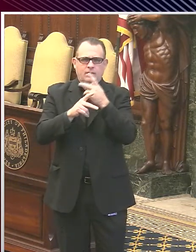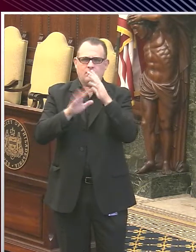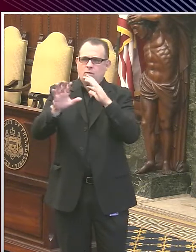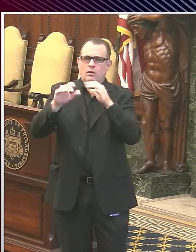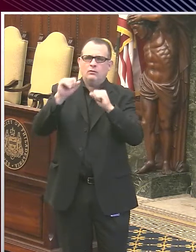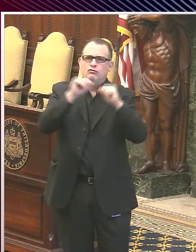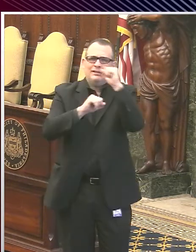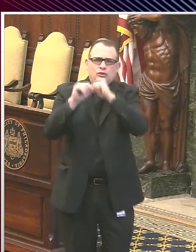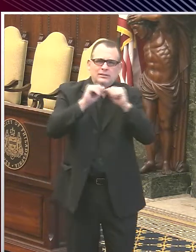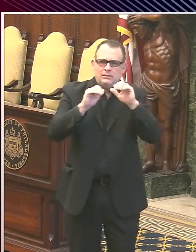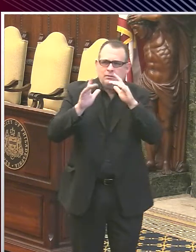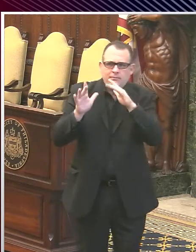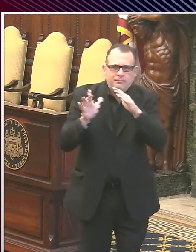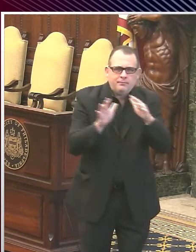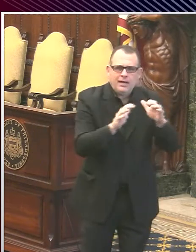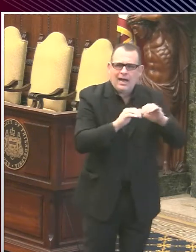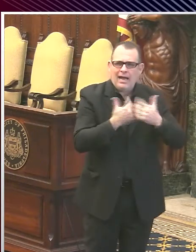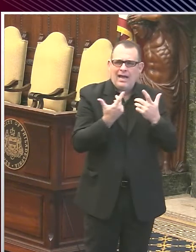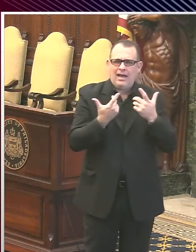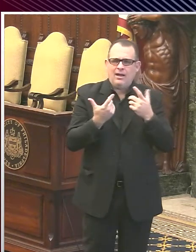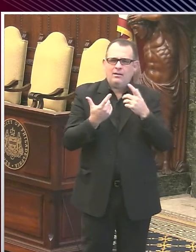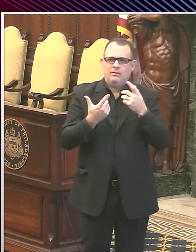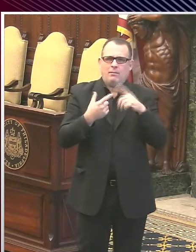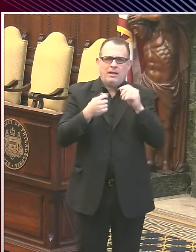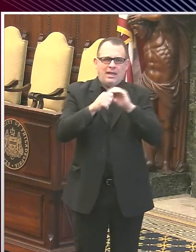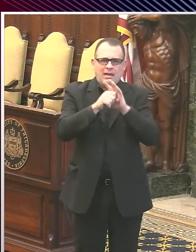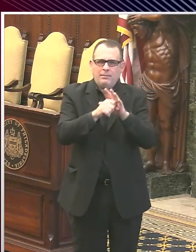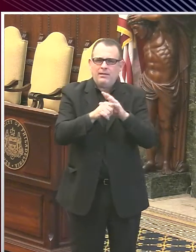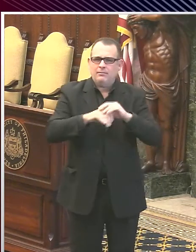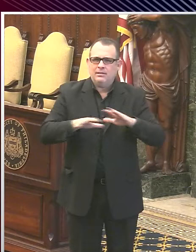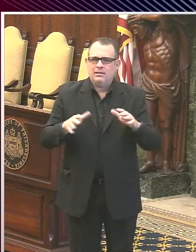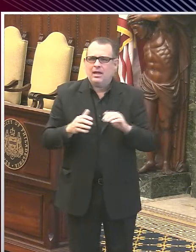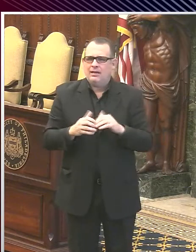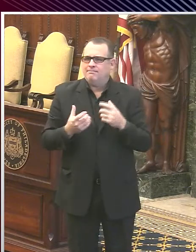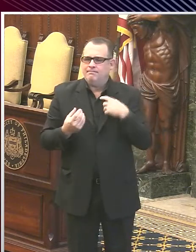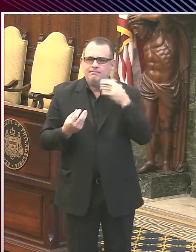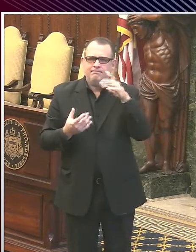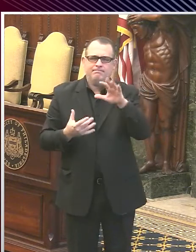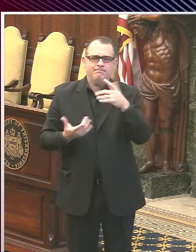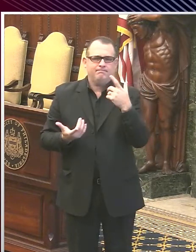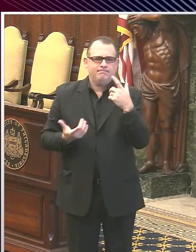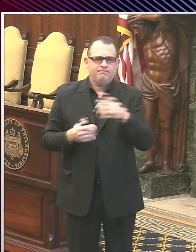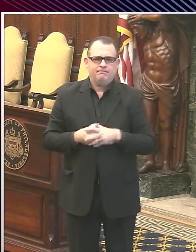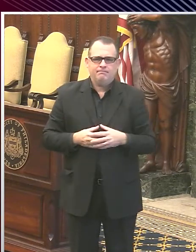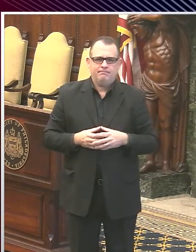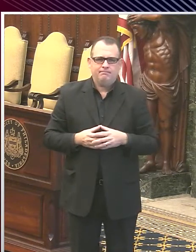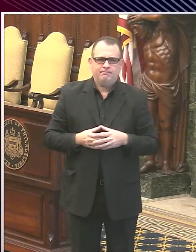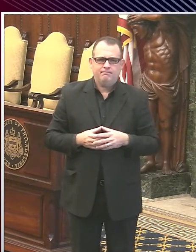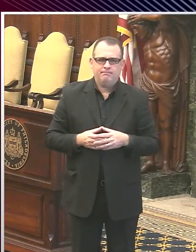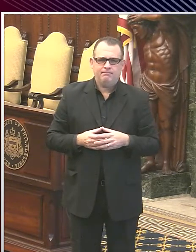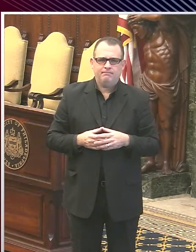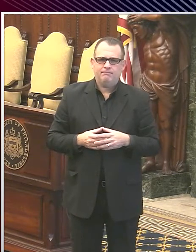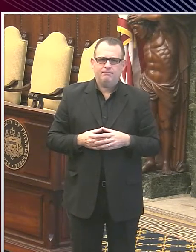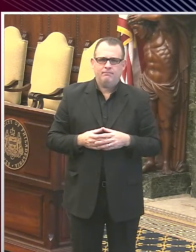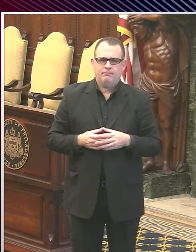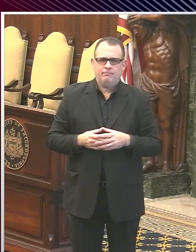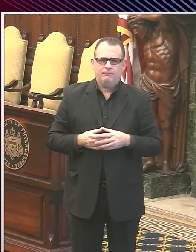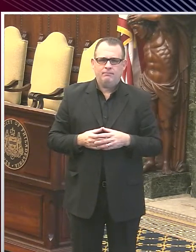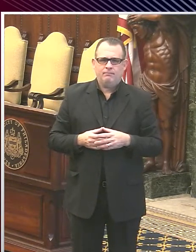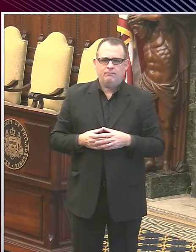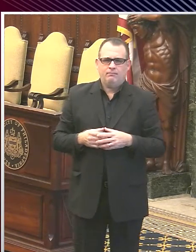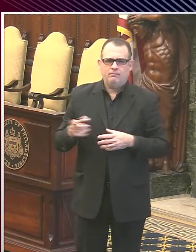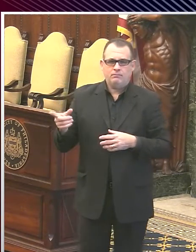pandemic. So, in Europe, different countries have sort of kept schools open while closing businesses